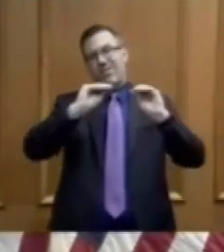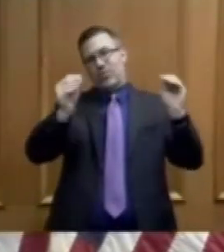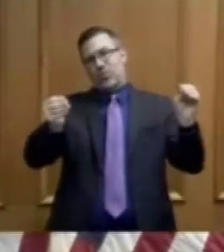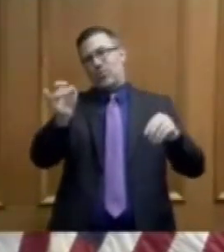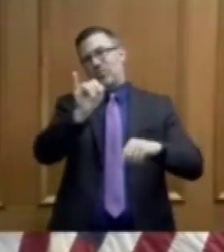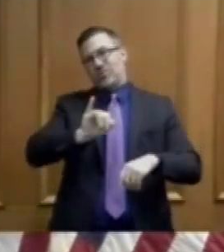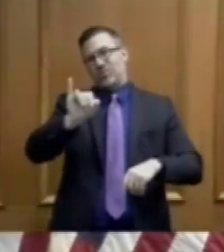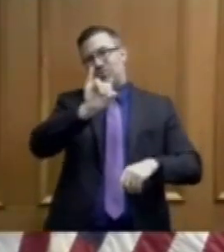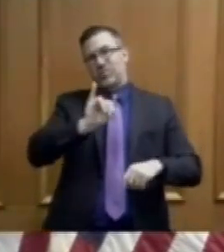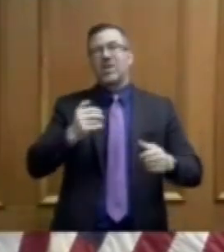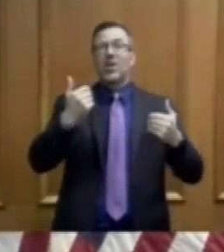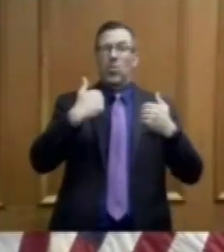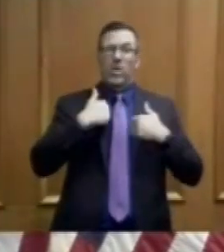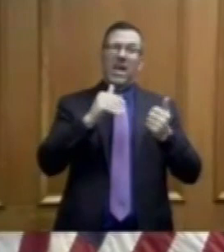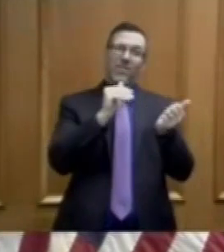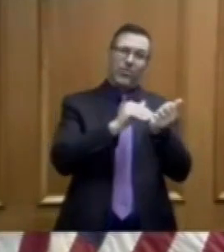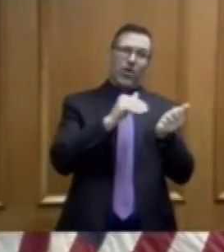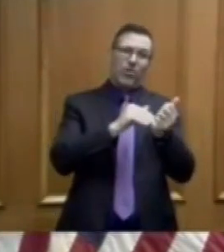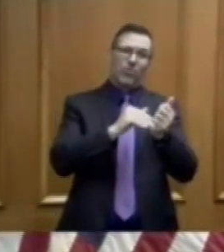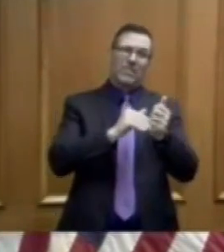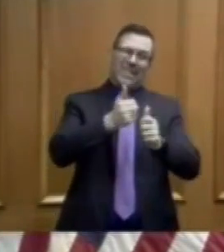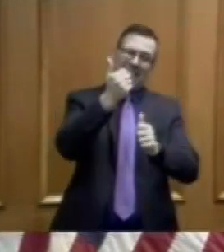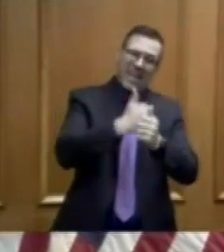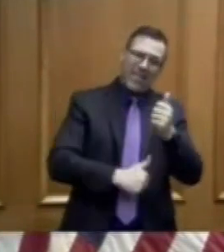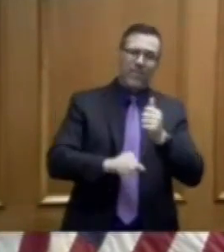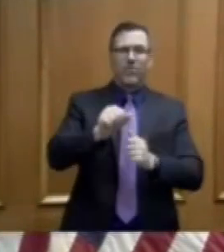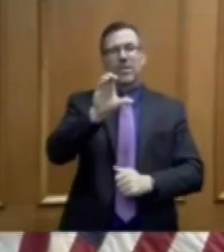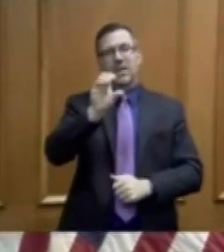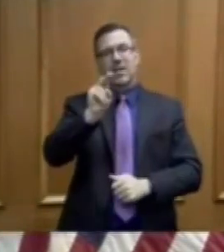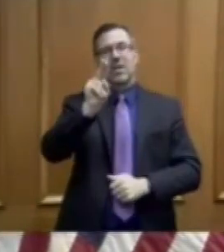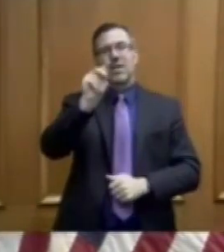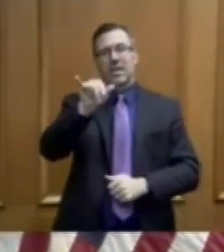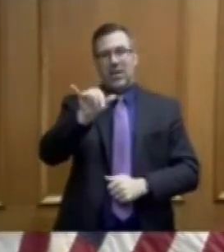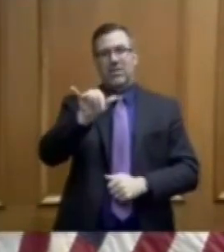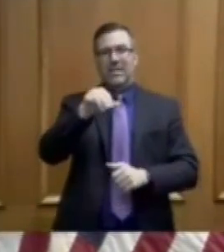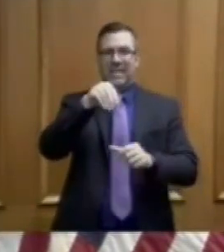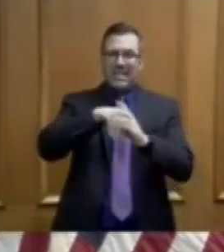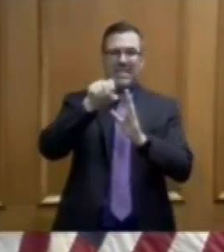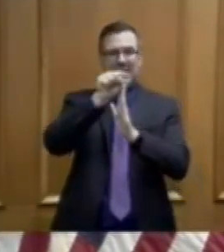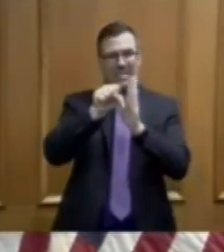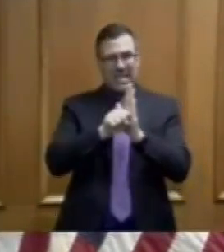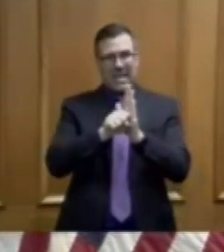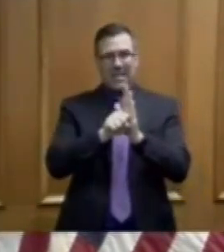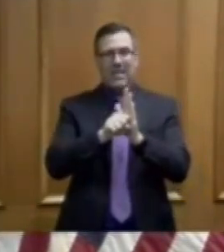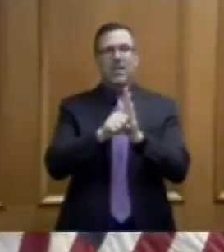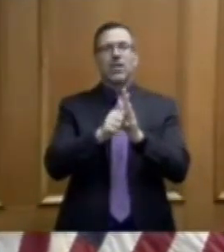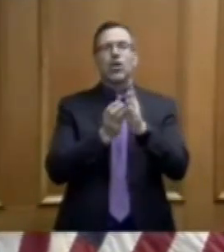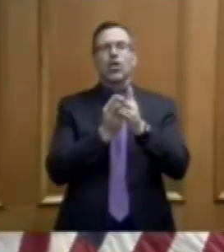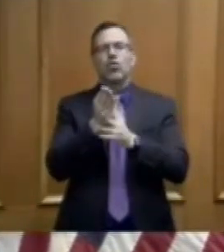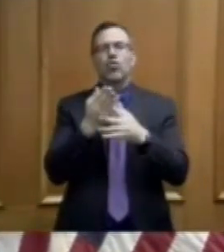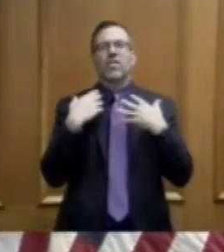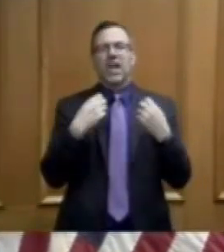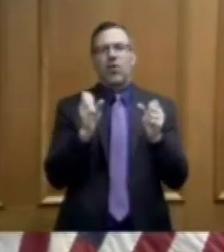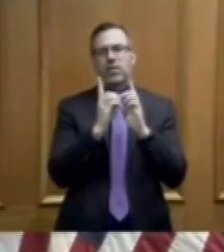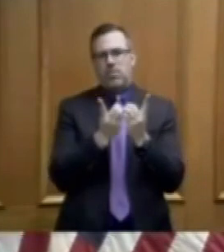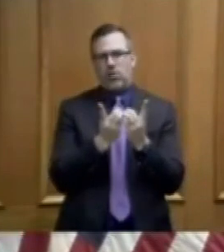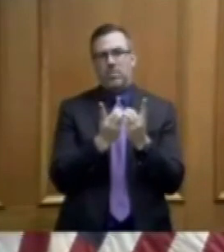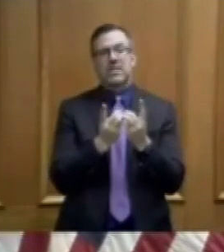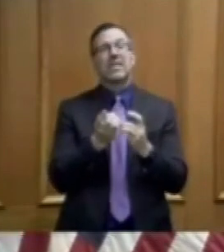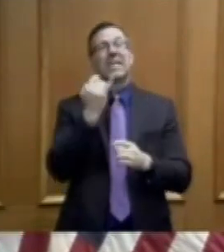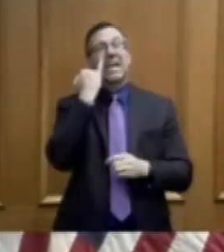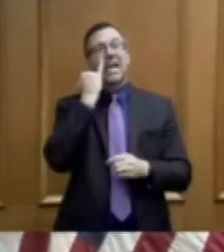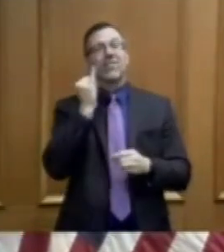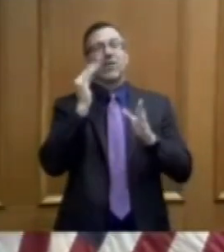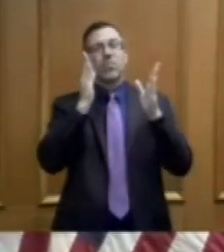in virtually every county in the state through our county health departments for any of those who are